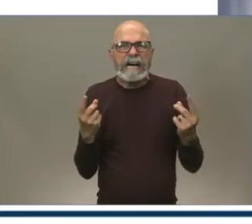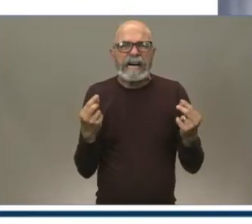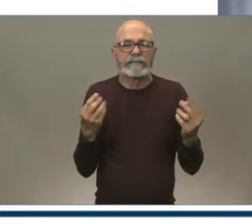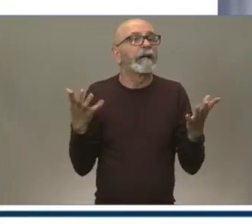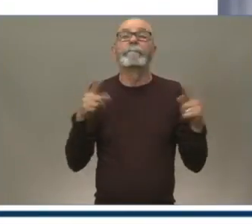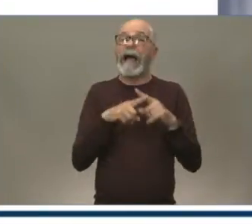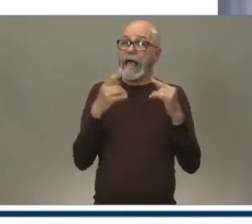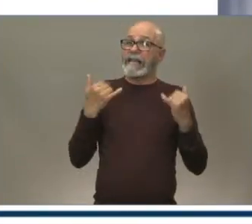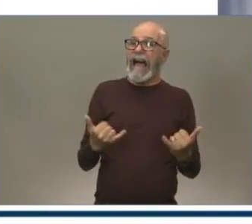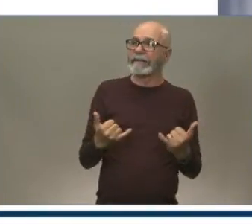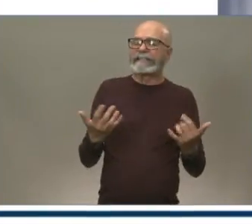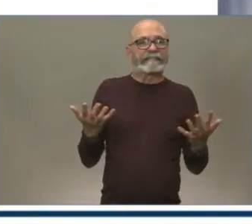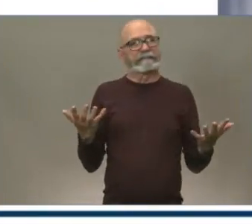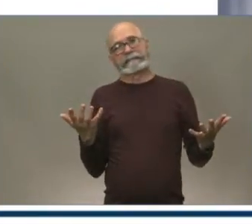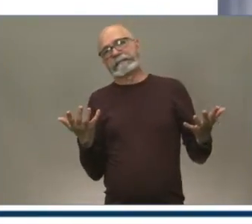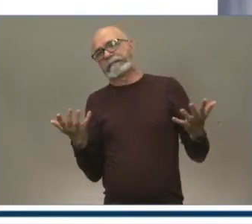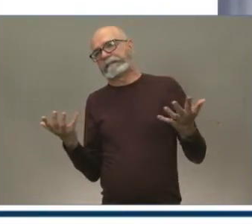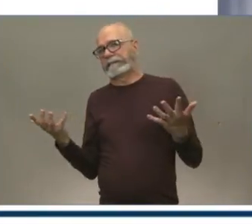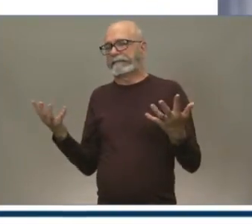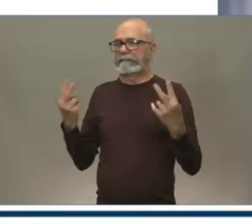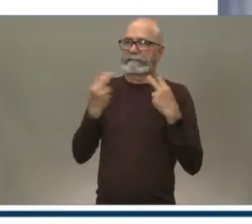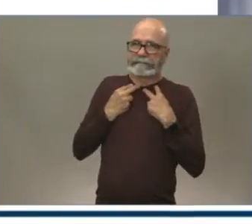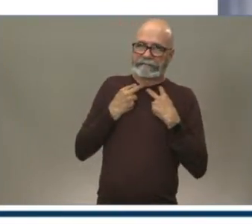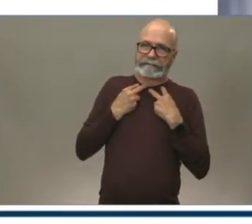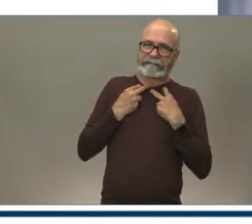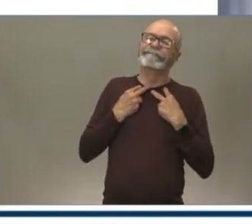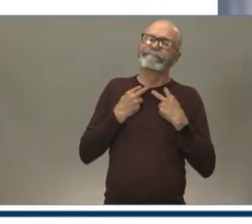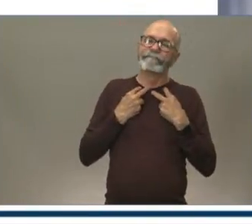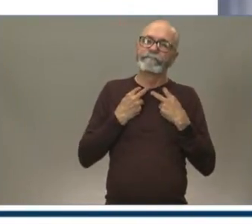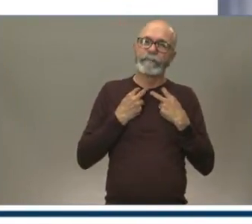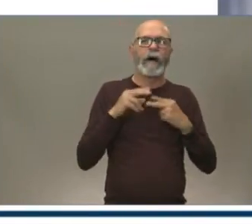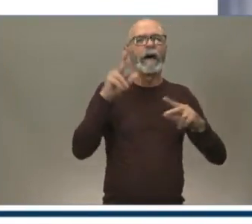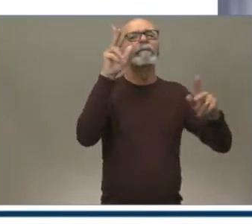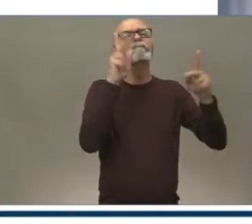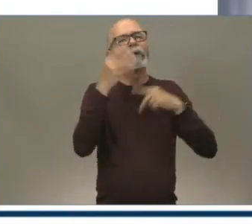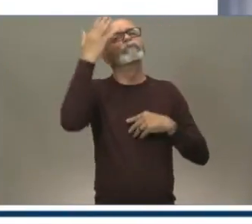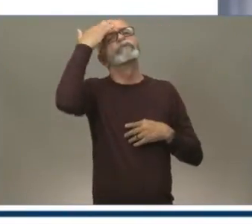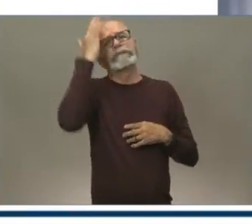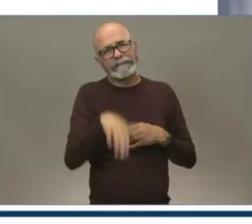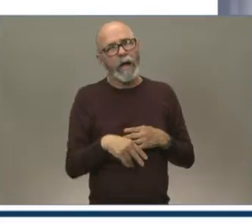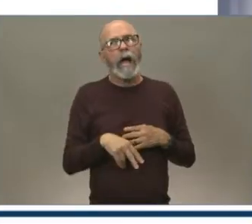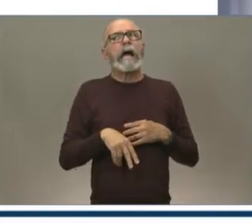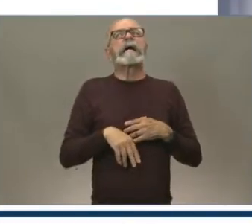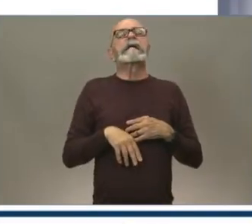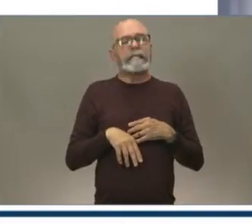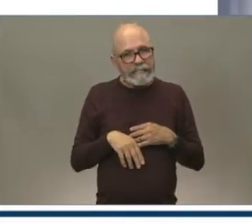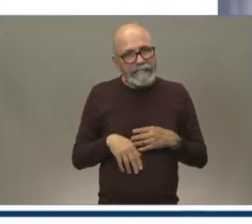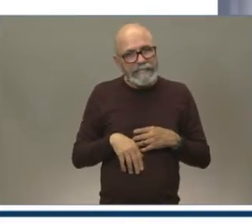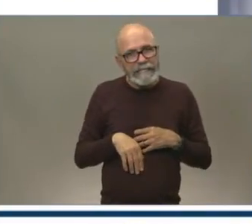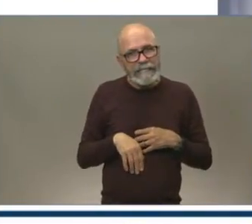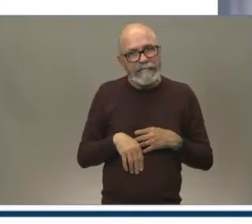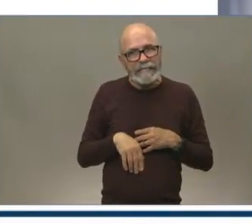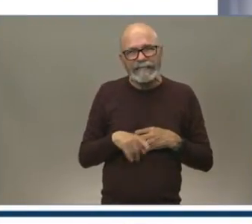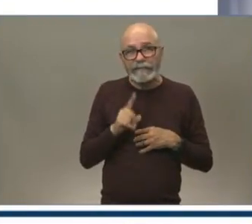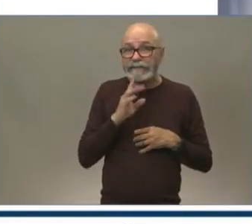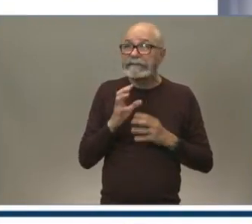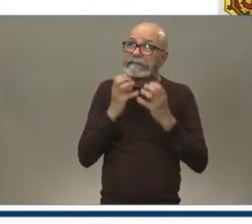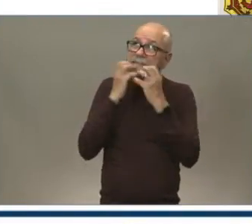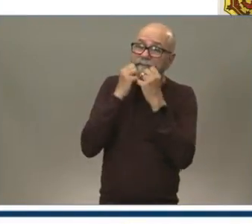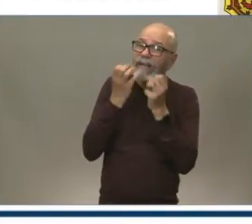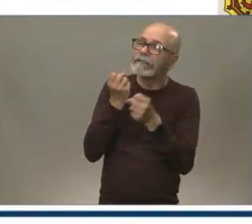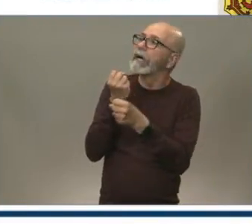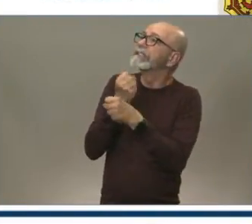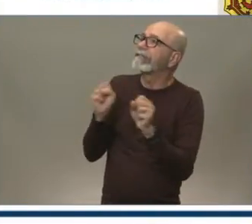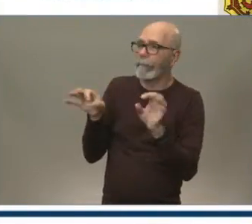think that most people would recognize that we needed to make a decision that was in the public safety's interest. Next question will